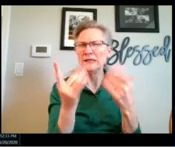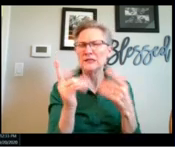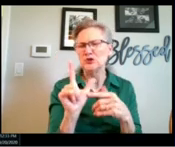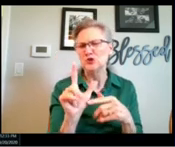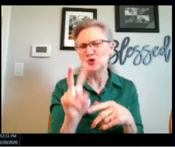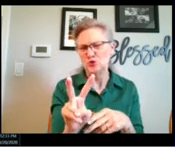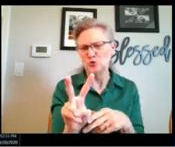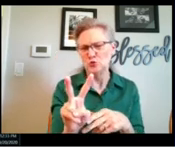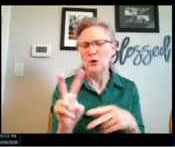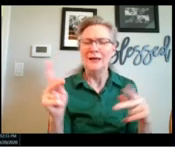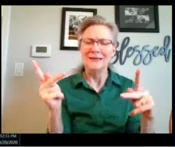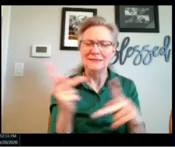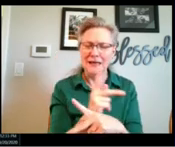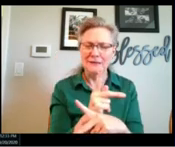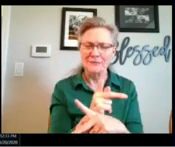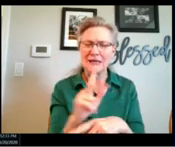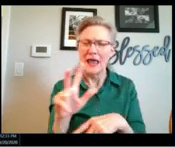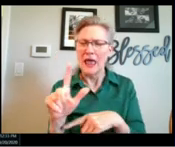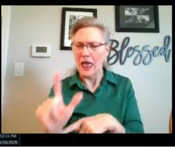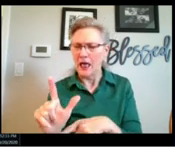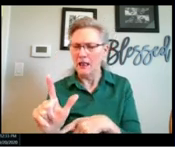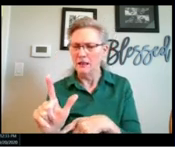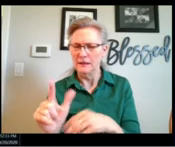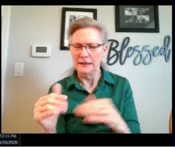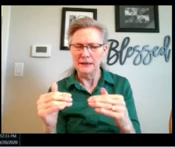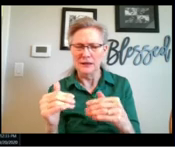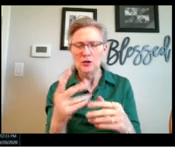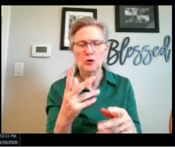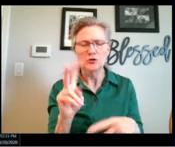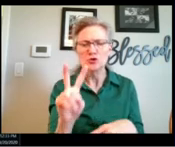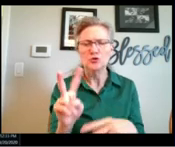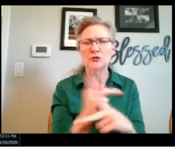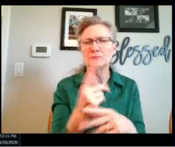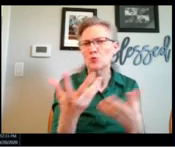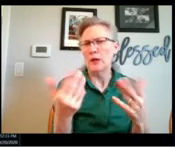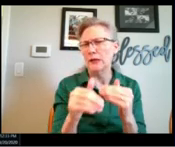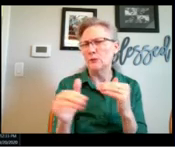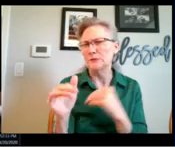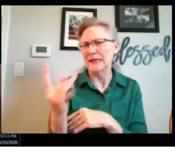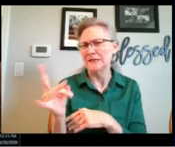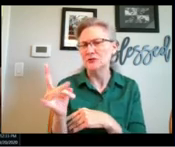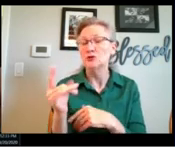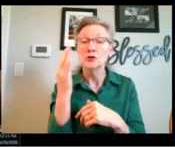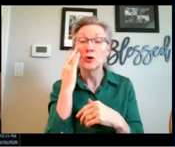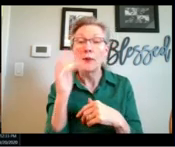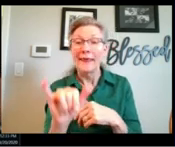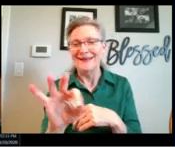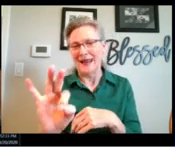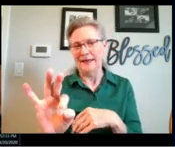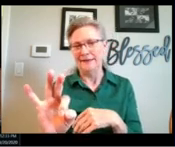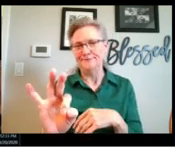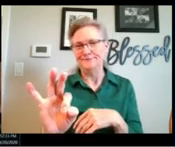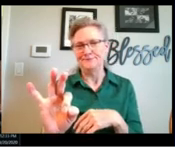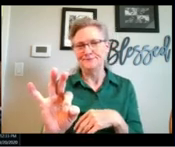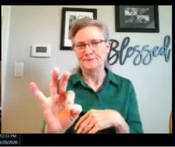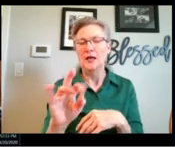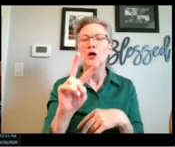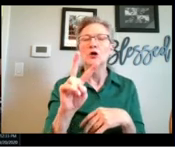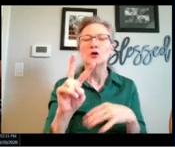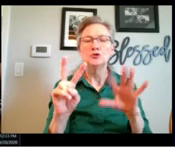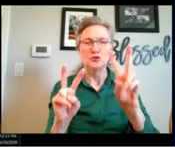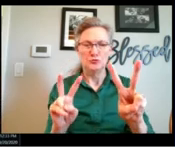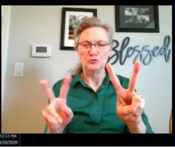2 times L? 2 times what is going to give me 18? 2 times what gives me 18? You should know right away, that's 9. 2 times 9